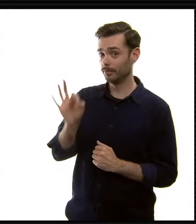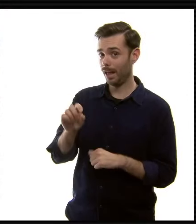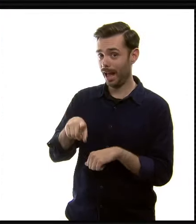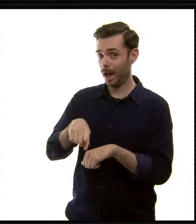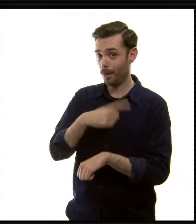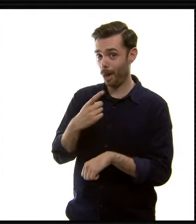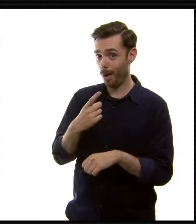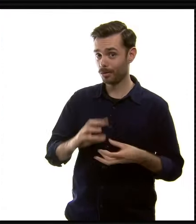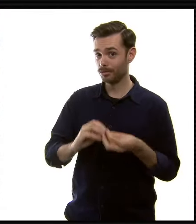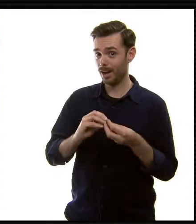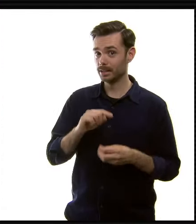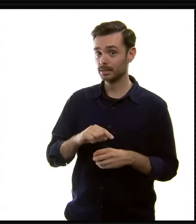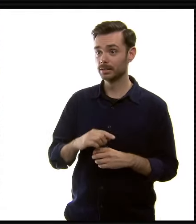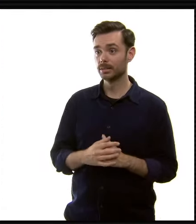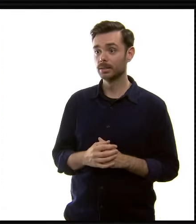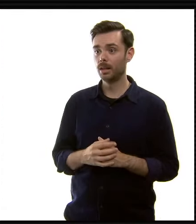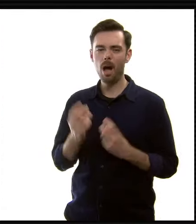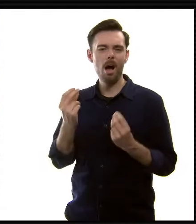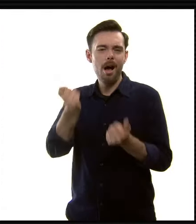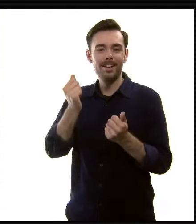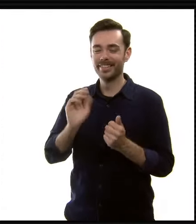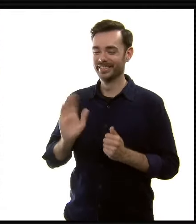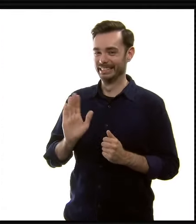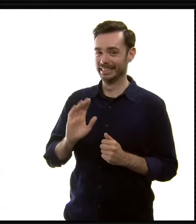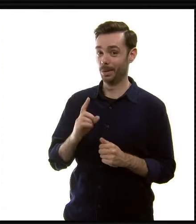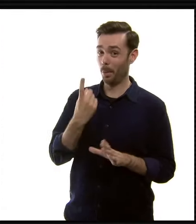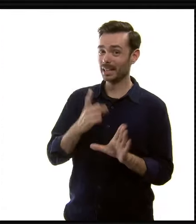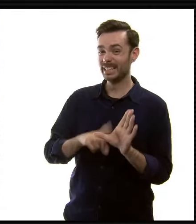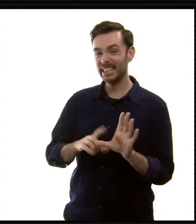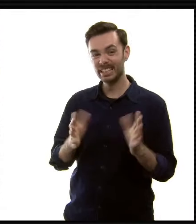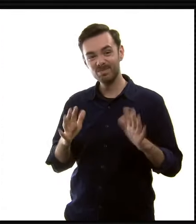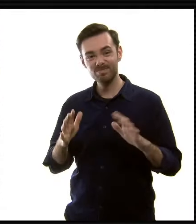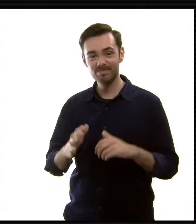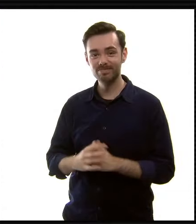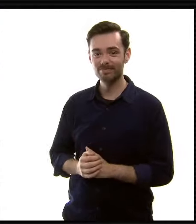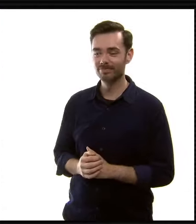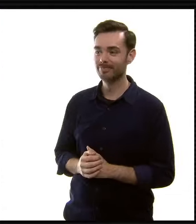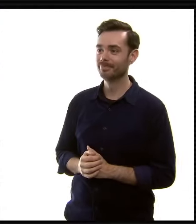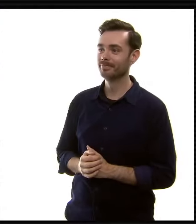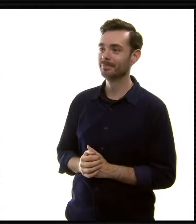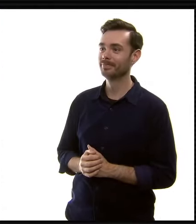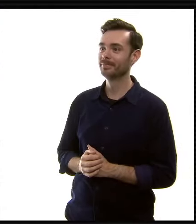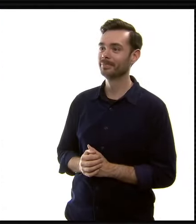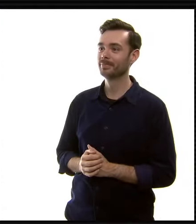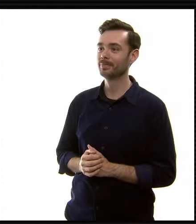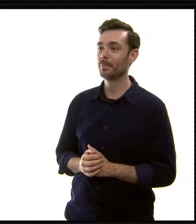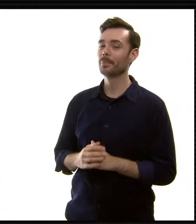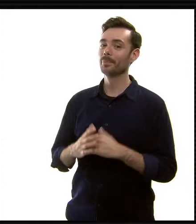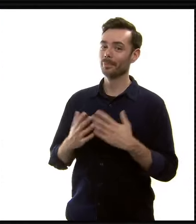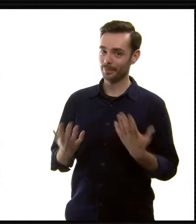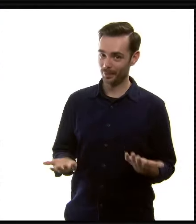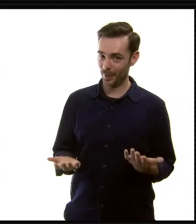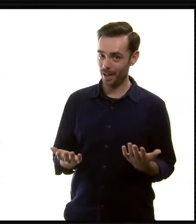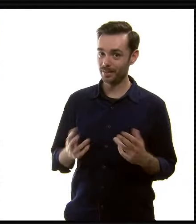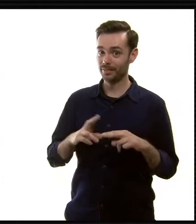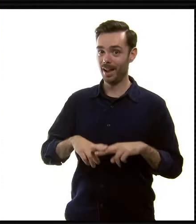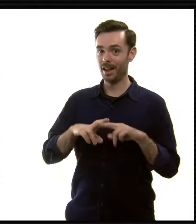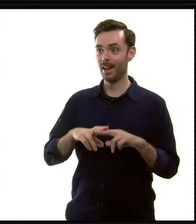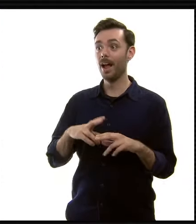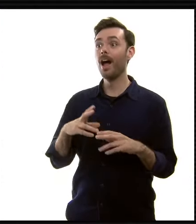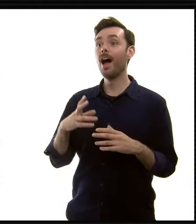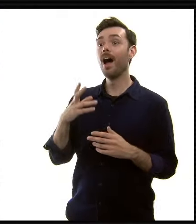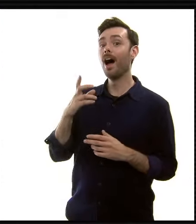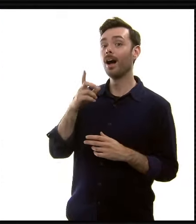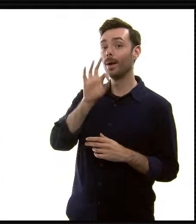normally around a year or a year and a half to create a Lego set. Wow. Right, well, finally, in yet another parallel universe,